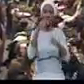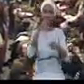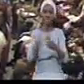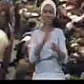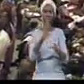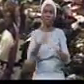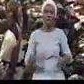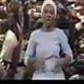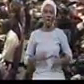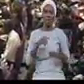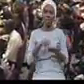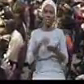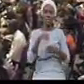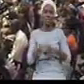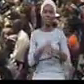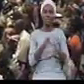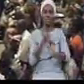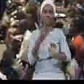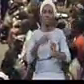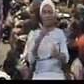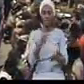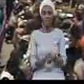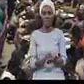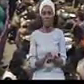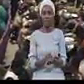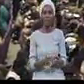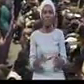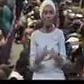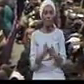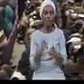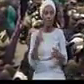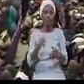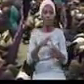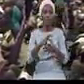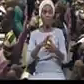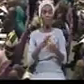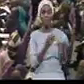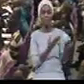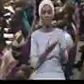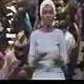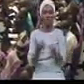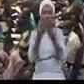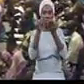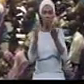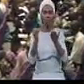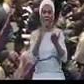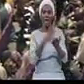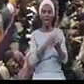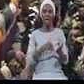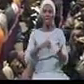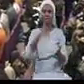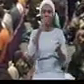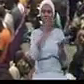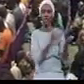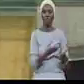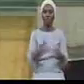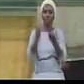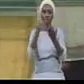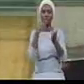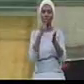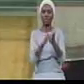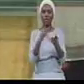name. Even a meat offering and a drink offering. It says, unto the Lord your